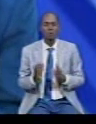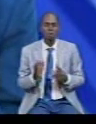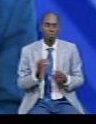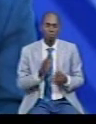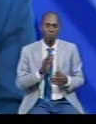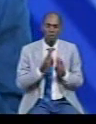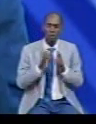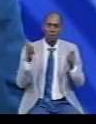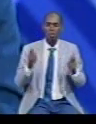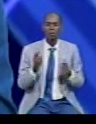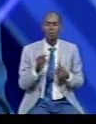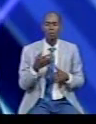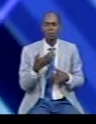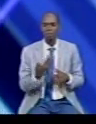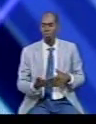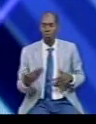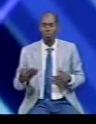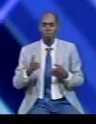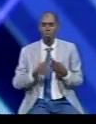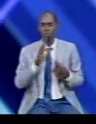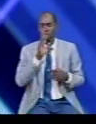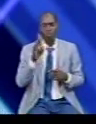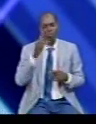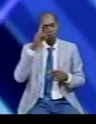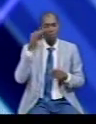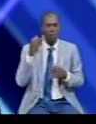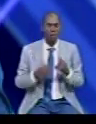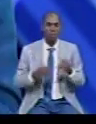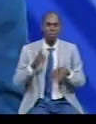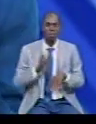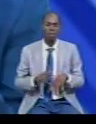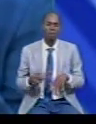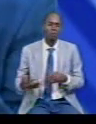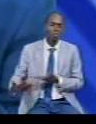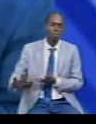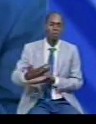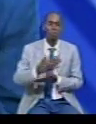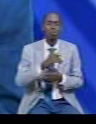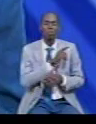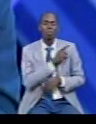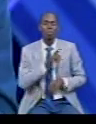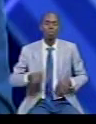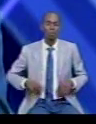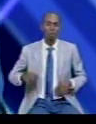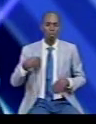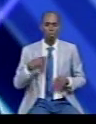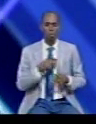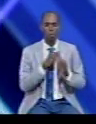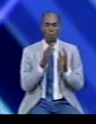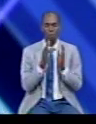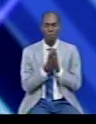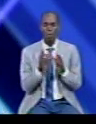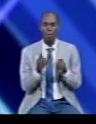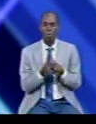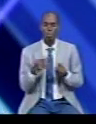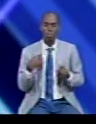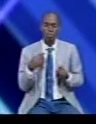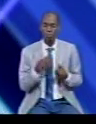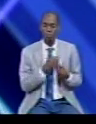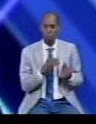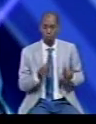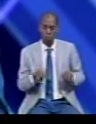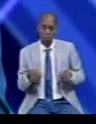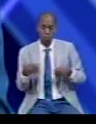hand for the end time harvest. Our Lord, we pray that as we made a vow and we are saying we are